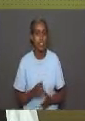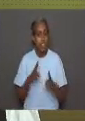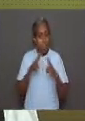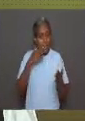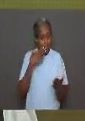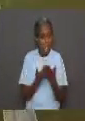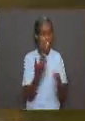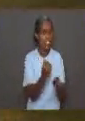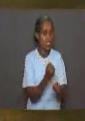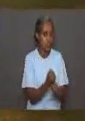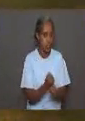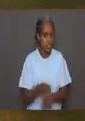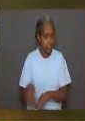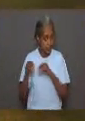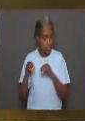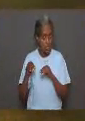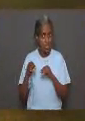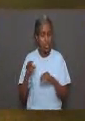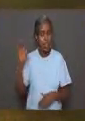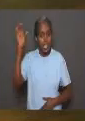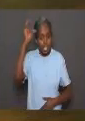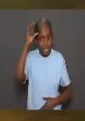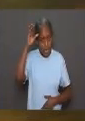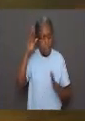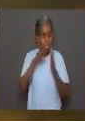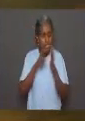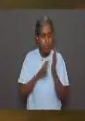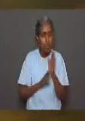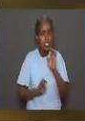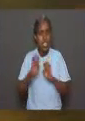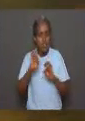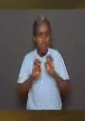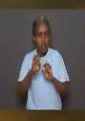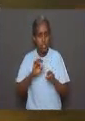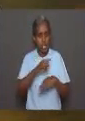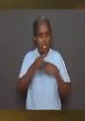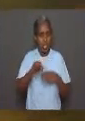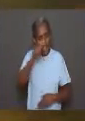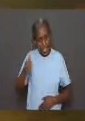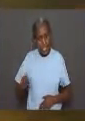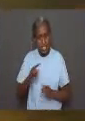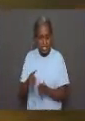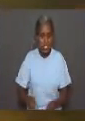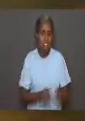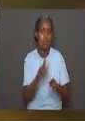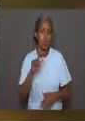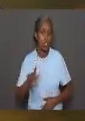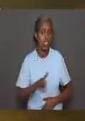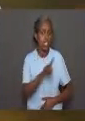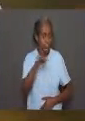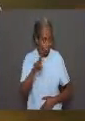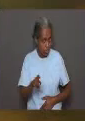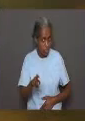work, students. Kramer's rule is valid for any system of linear